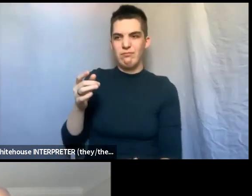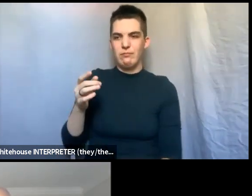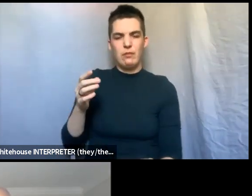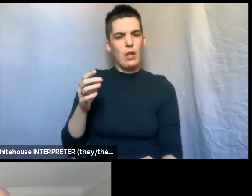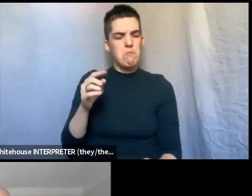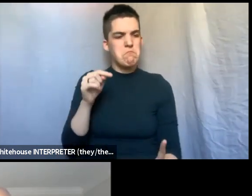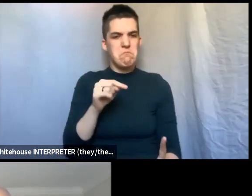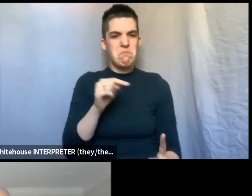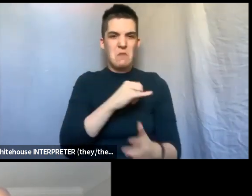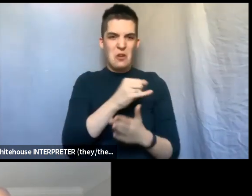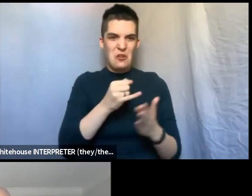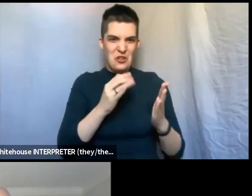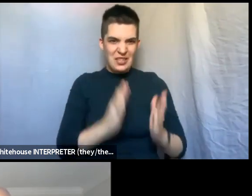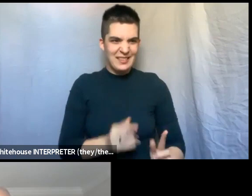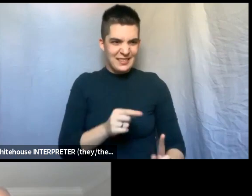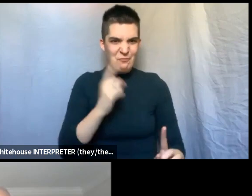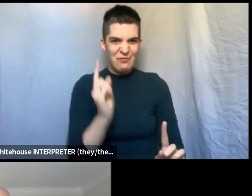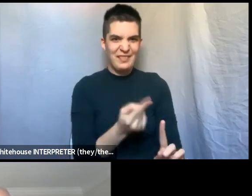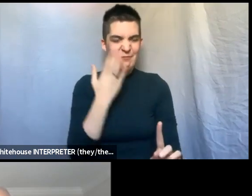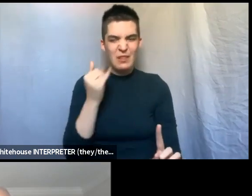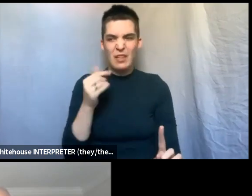they can't dream of doing.